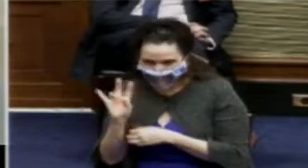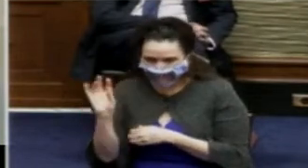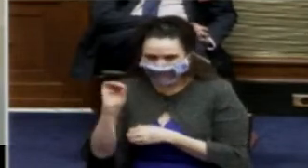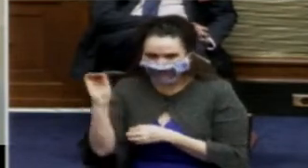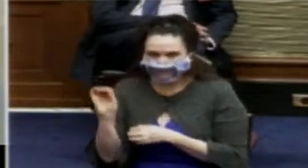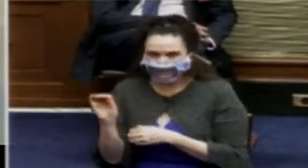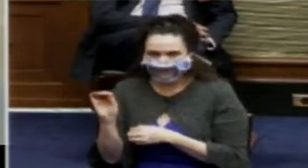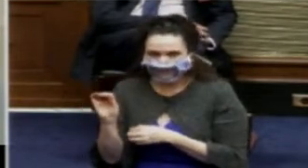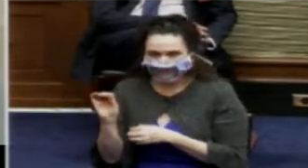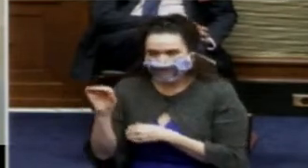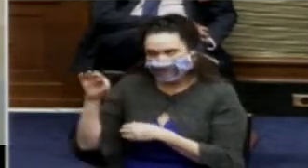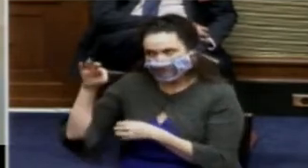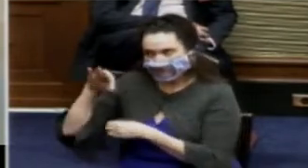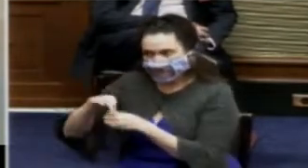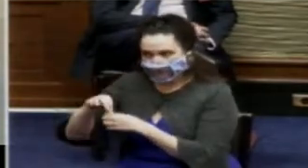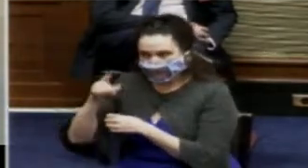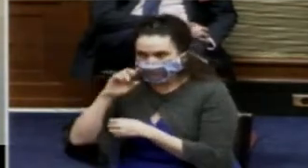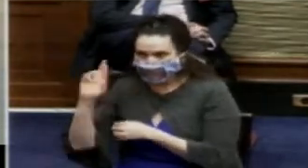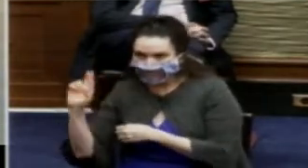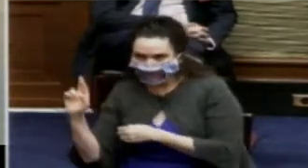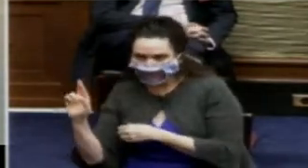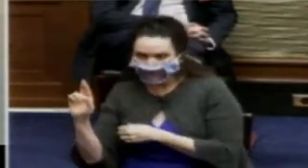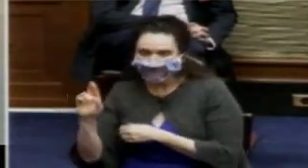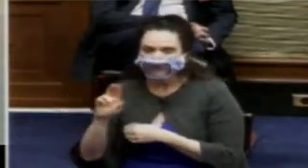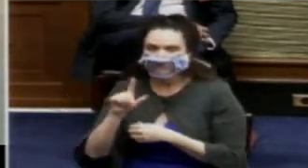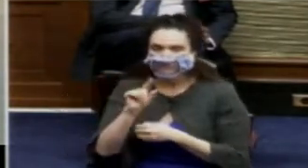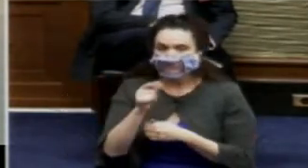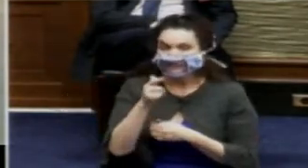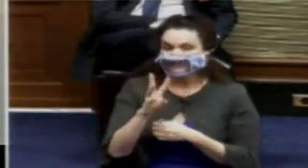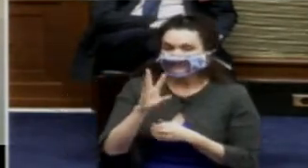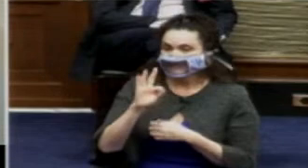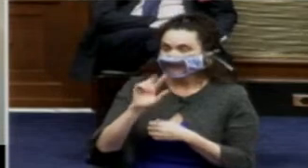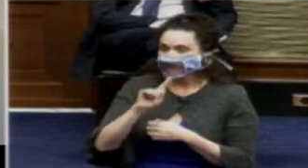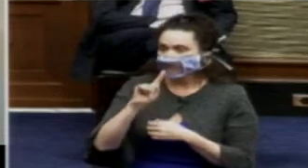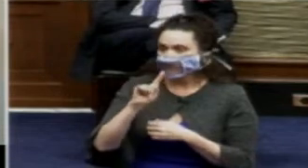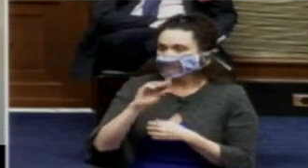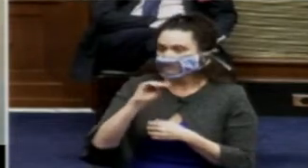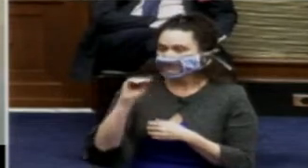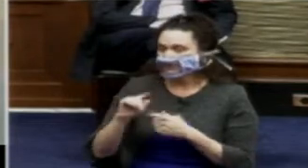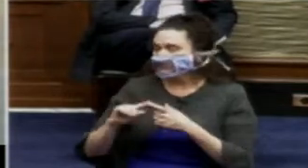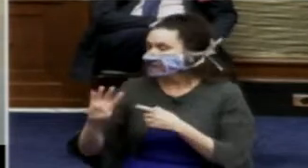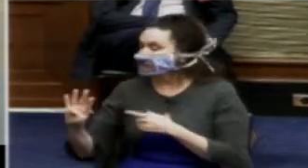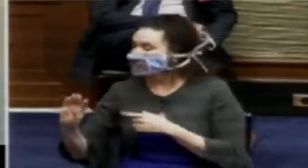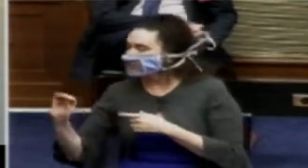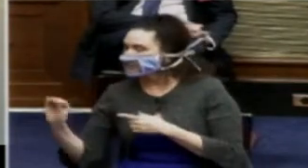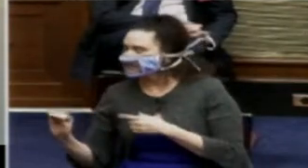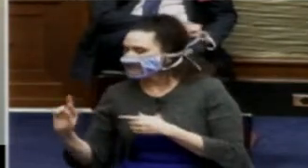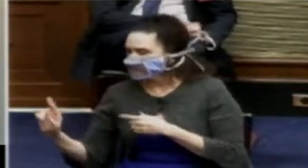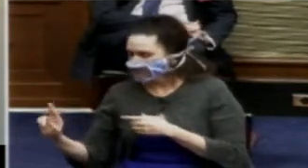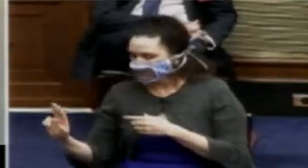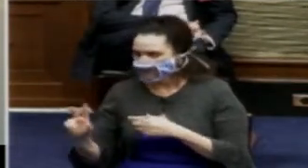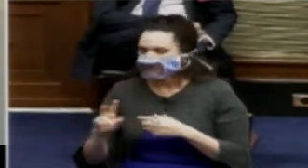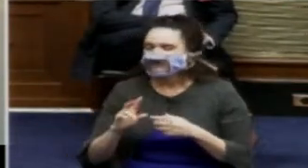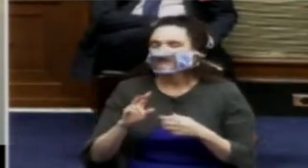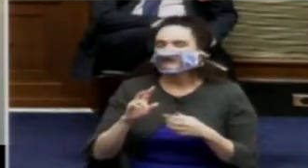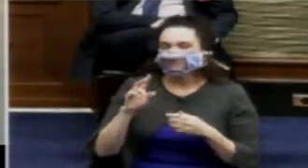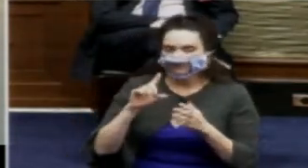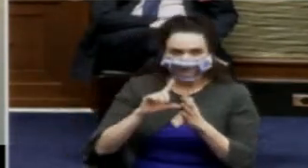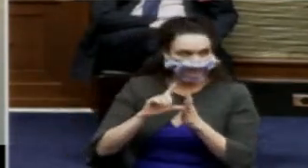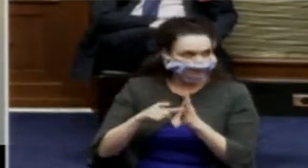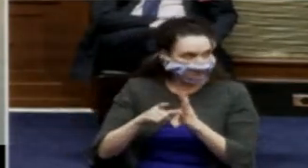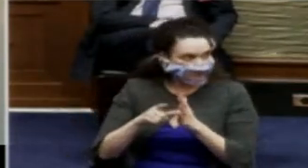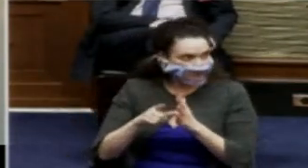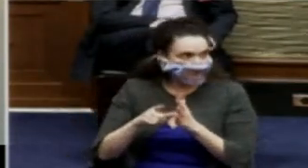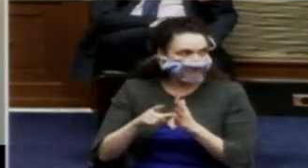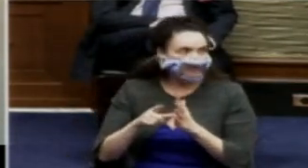were voted for the Republican candidate. In 2016, it was 91% to 4%. And in 2020, it was 92% to 5%. That